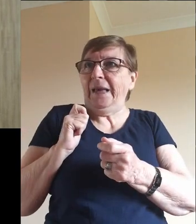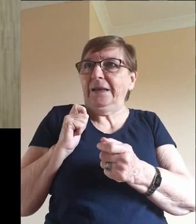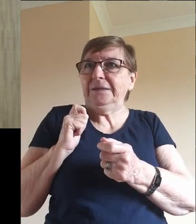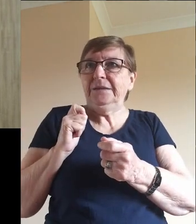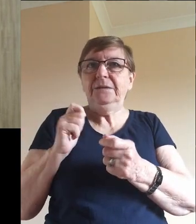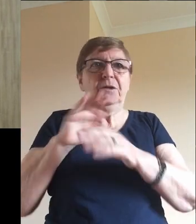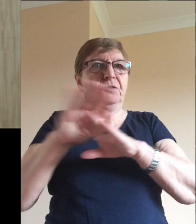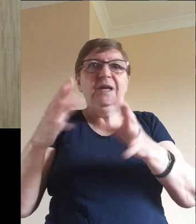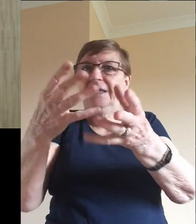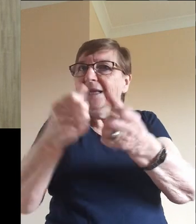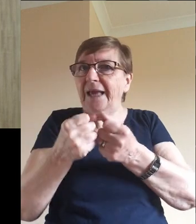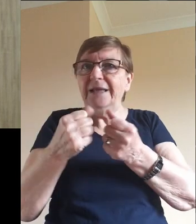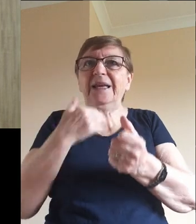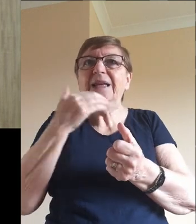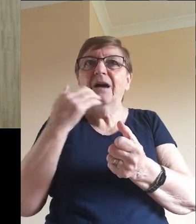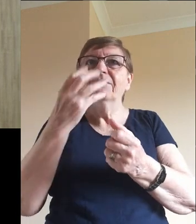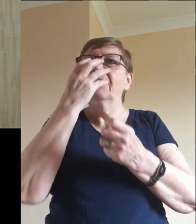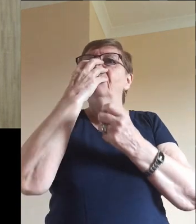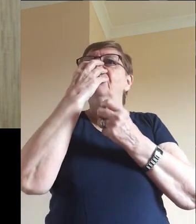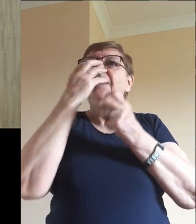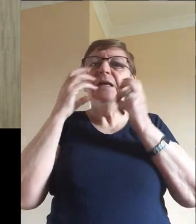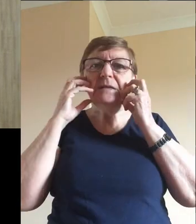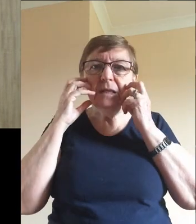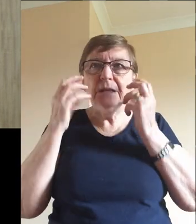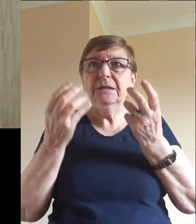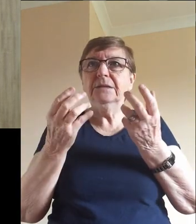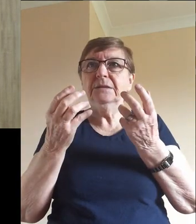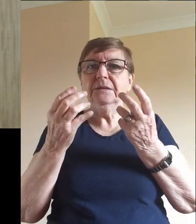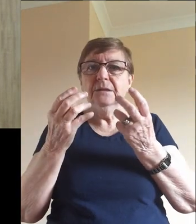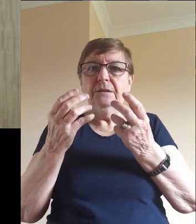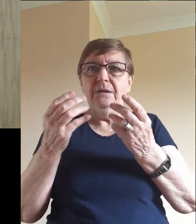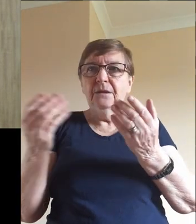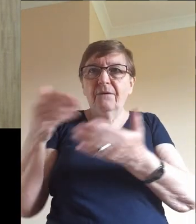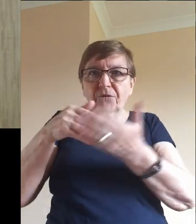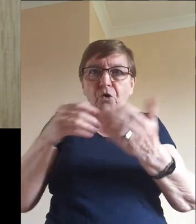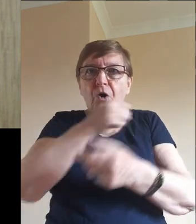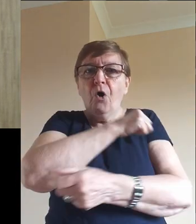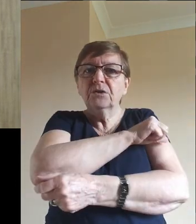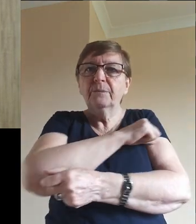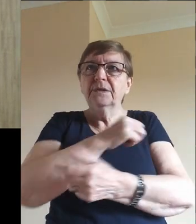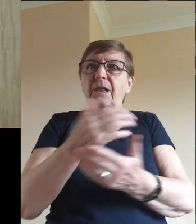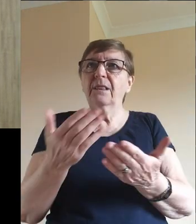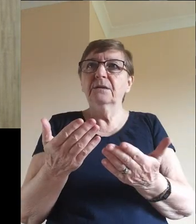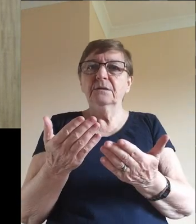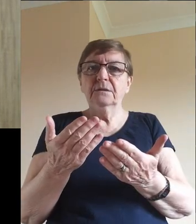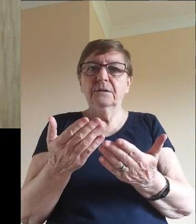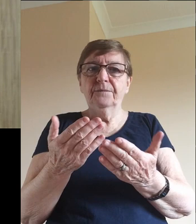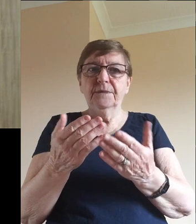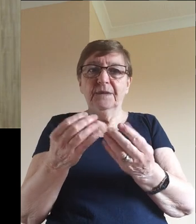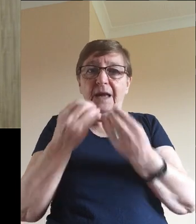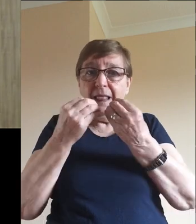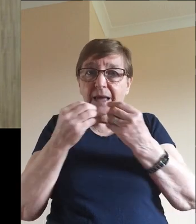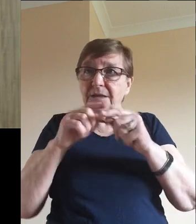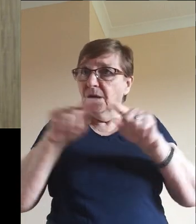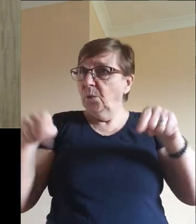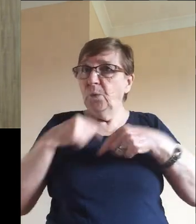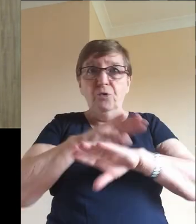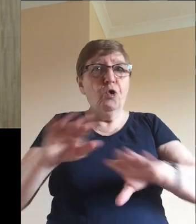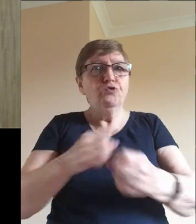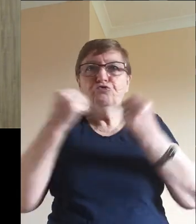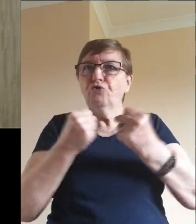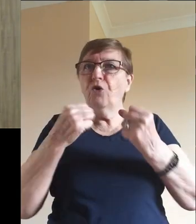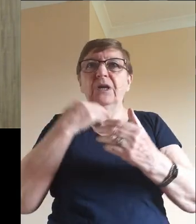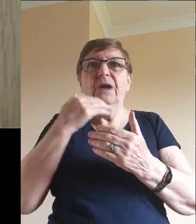get enough ventilators or masks or whatever provided. There's a lesson that we're not strong enough